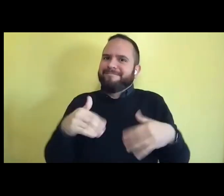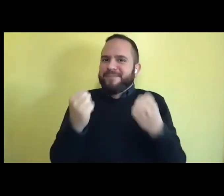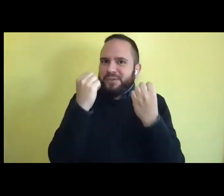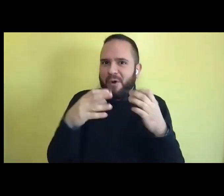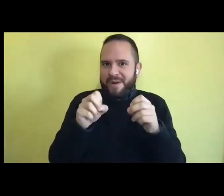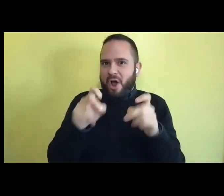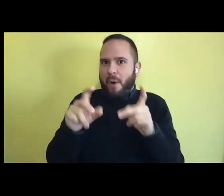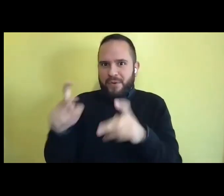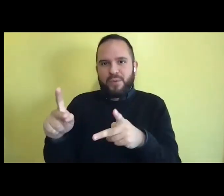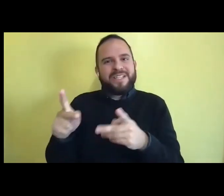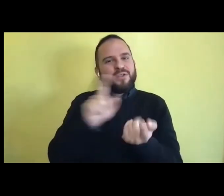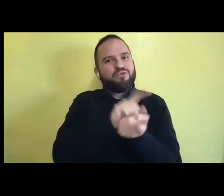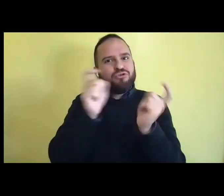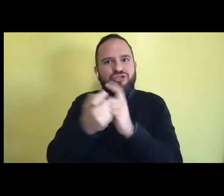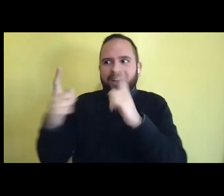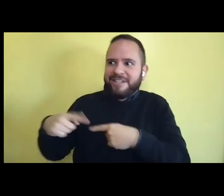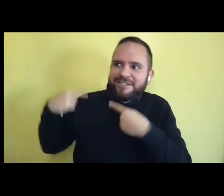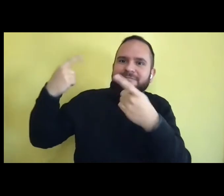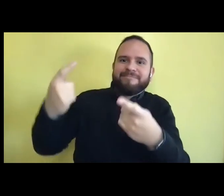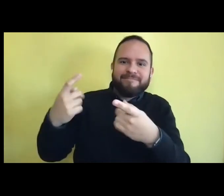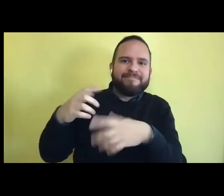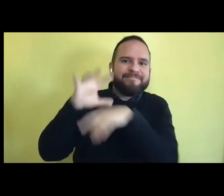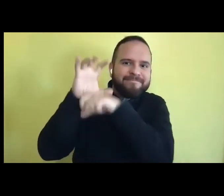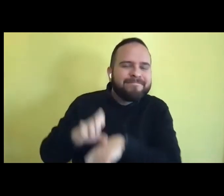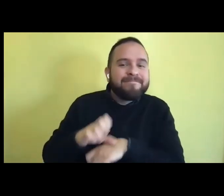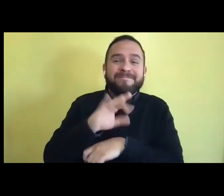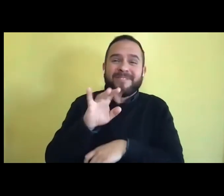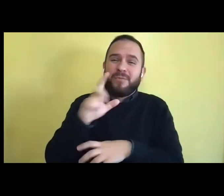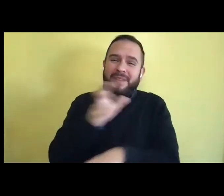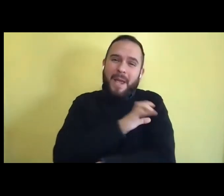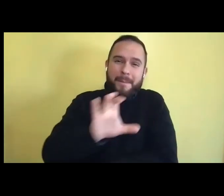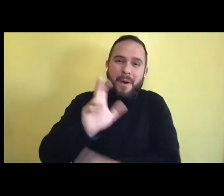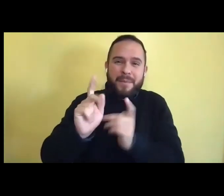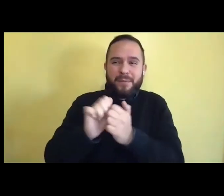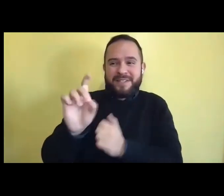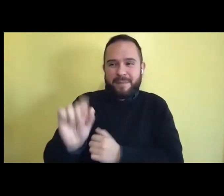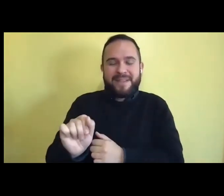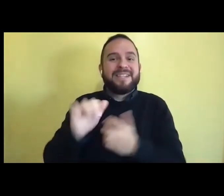has been, and certainly to empower people with disabilities through AI.